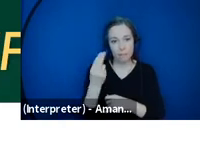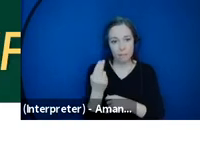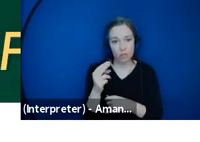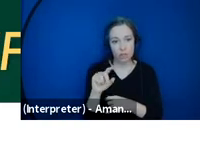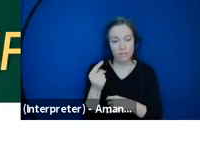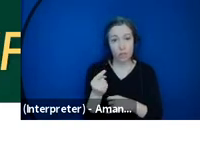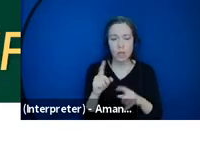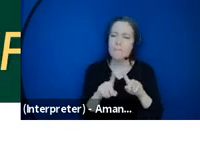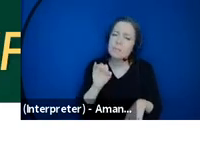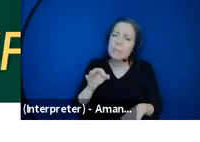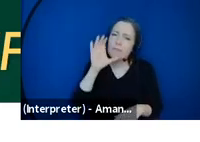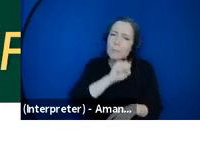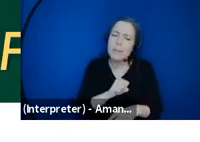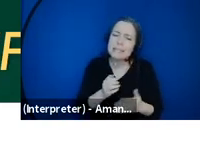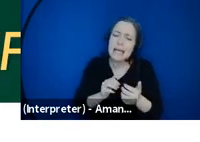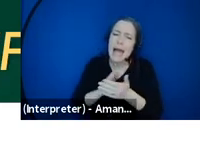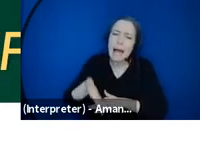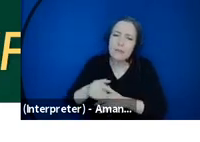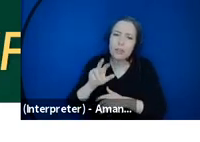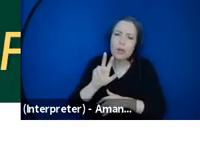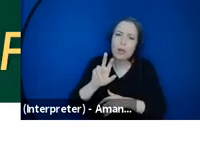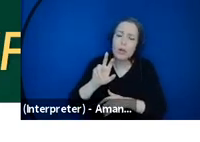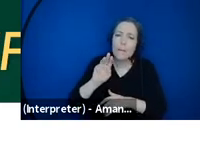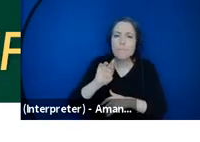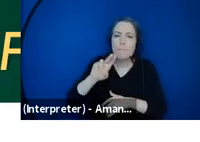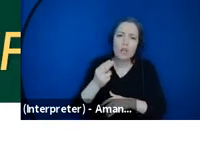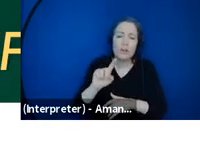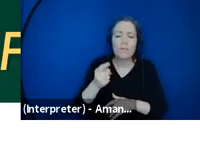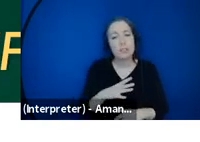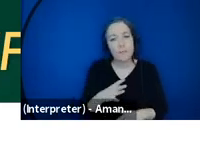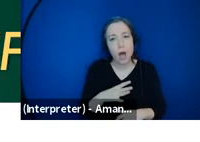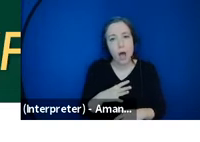that is okay, you can still submit the FAFSA, but you would not be considered for state financial aid.